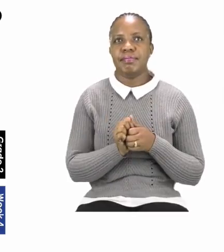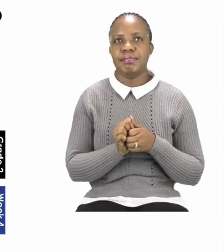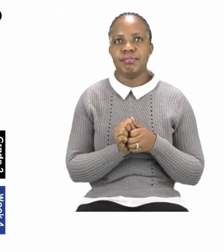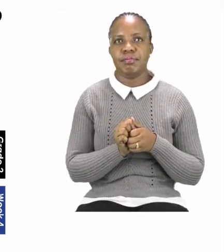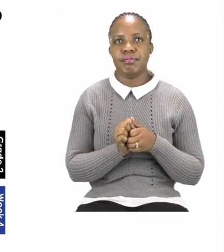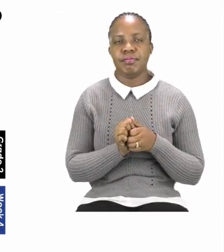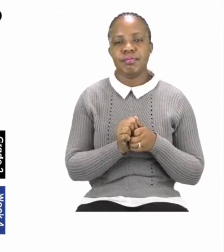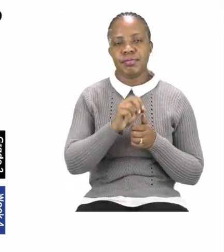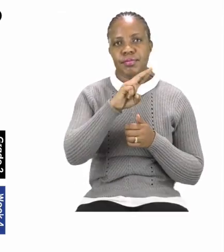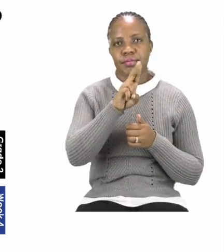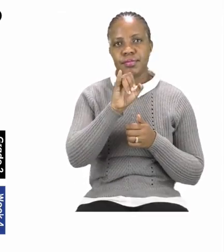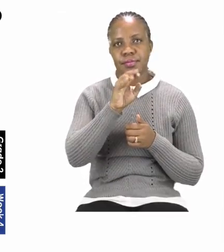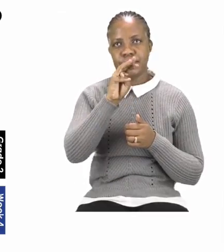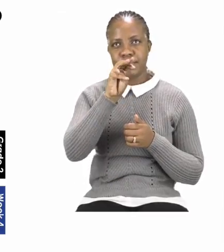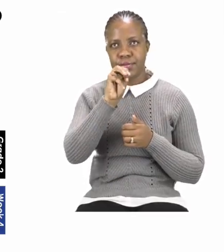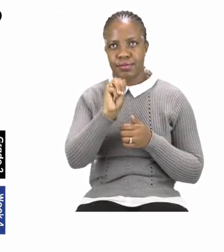him,